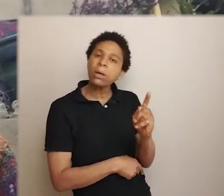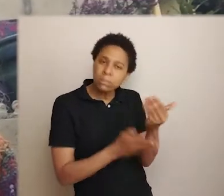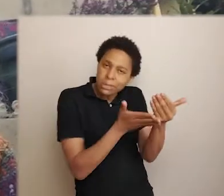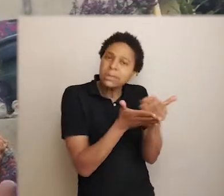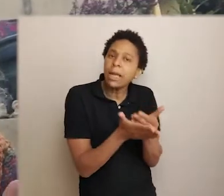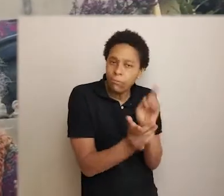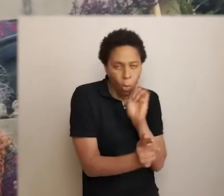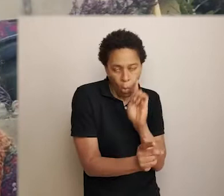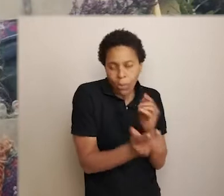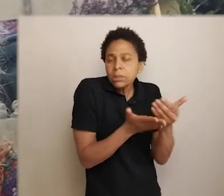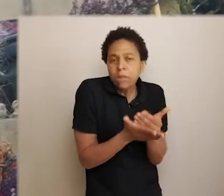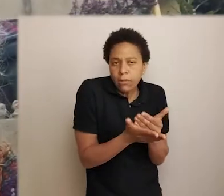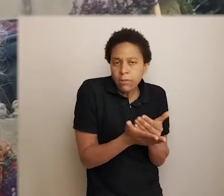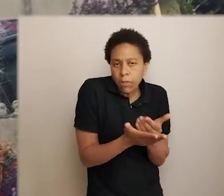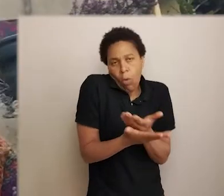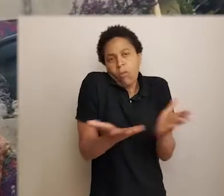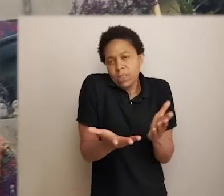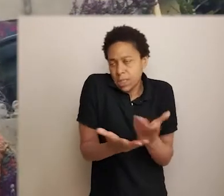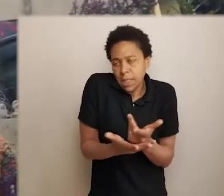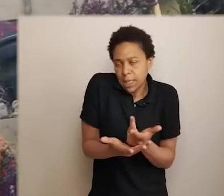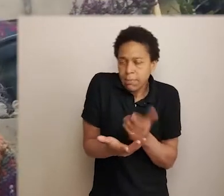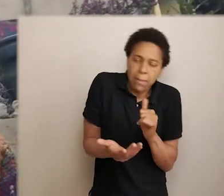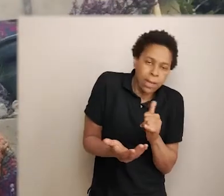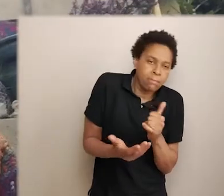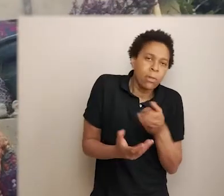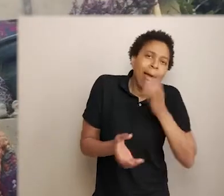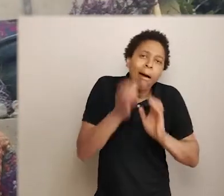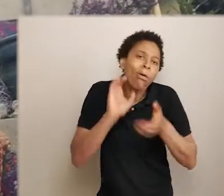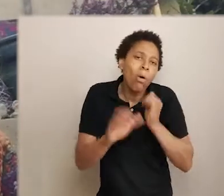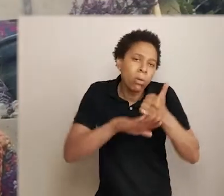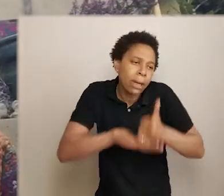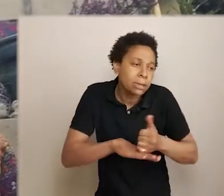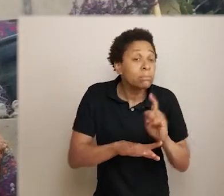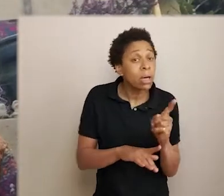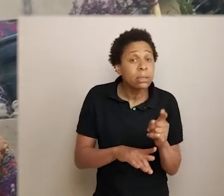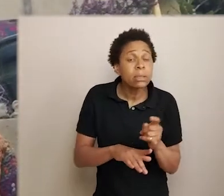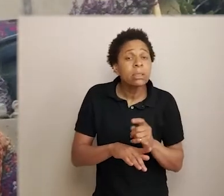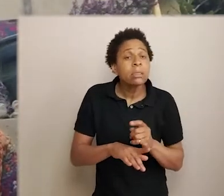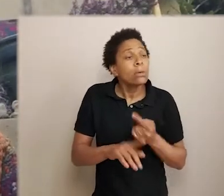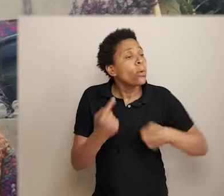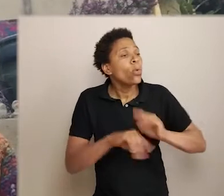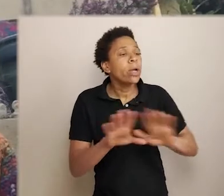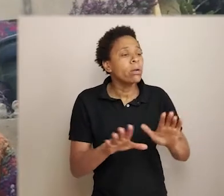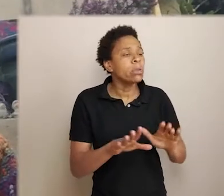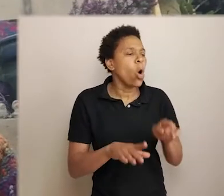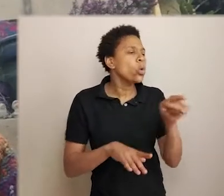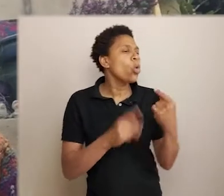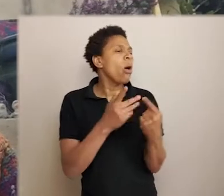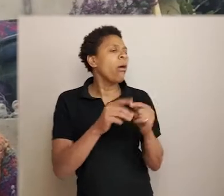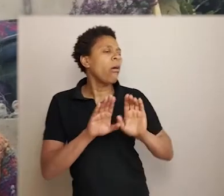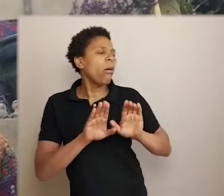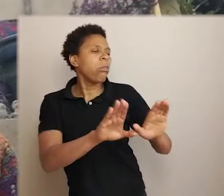It's a space where, well, although it's alcohol-based, it's a queer space. It's about not being the other. It's about being part of your own